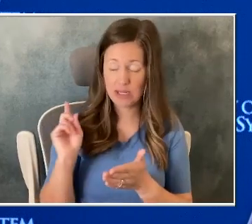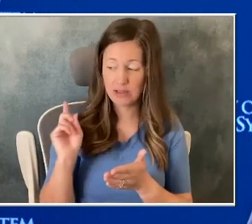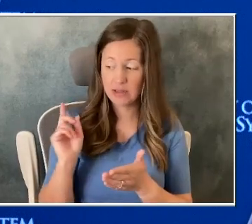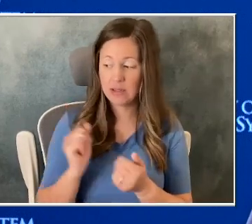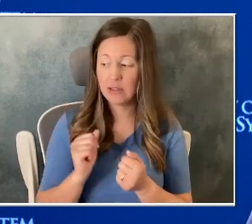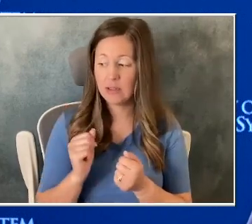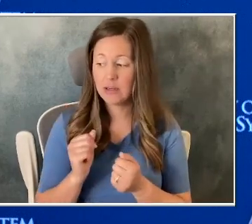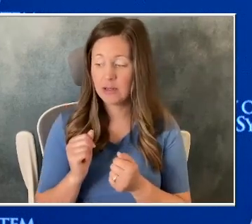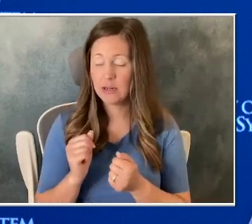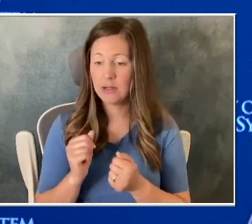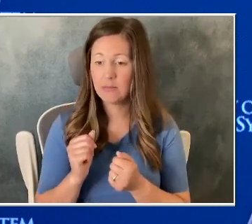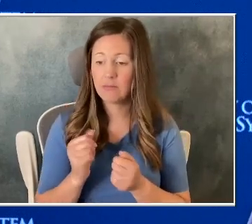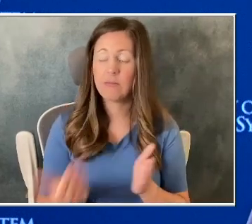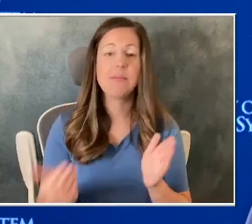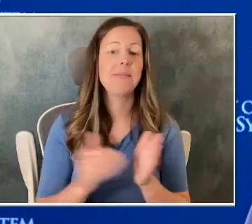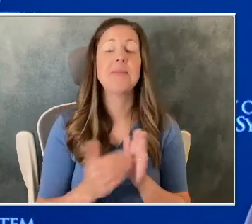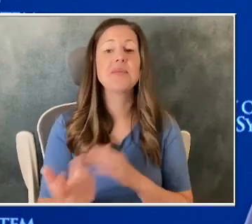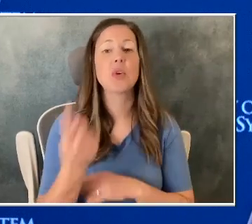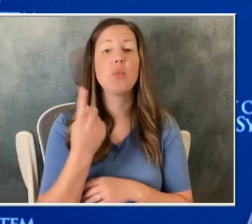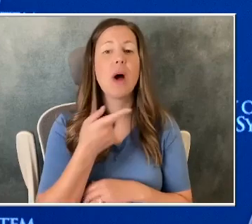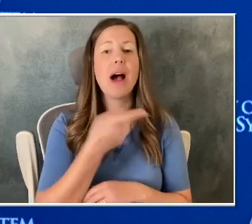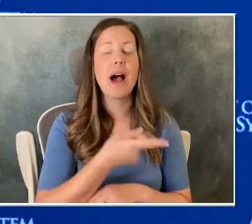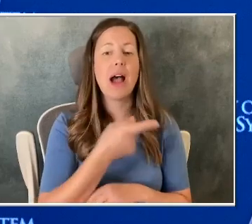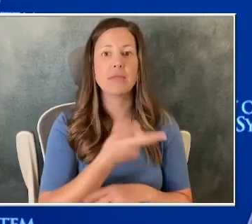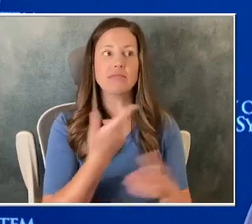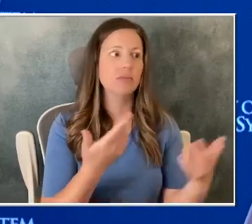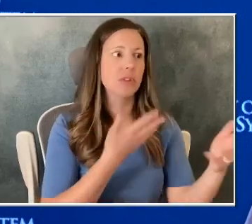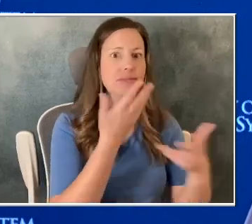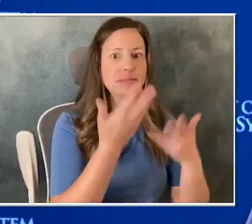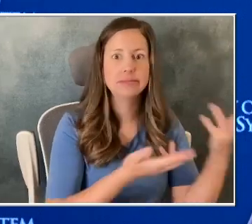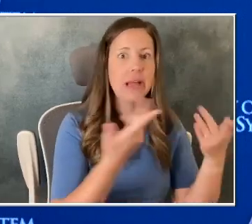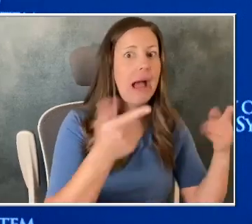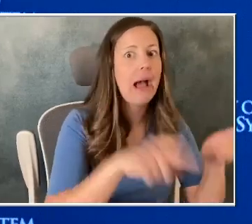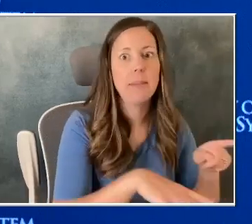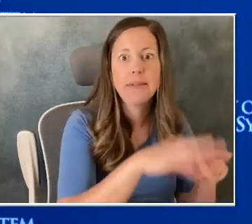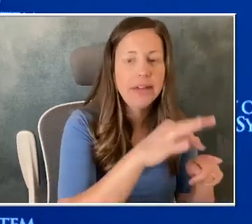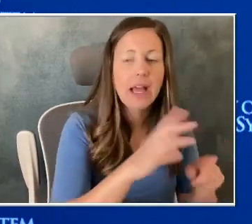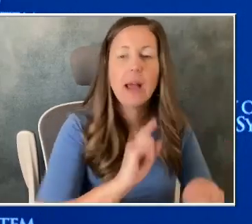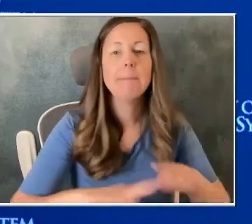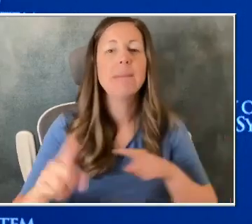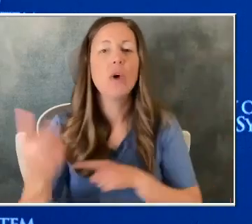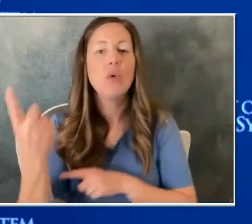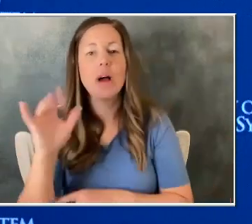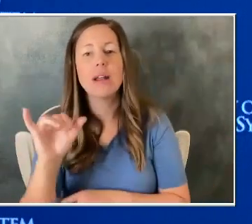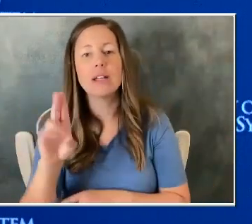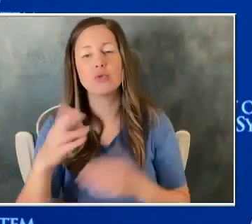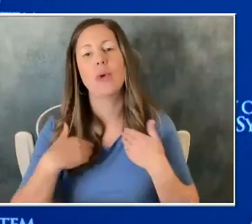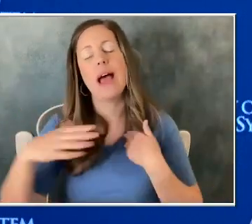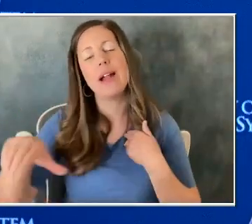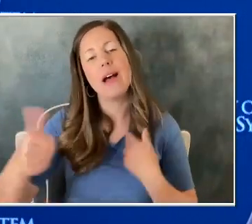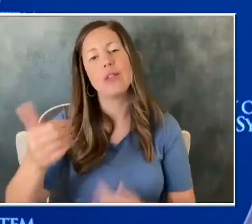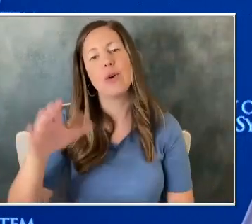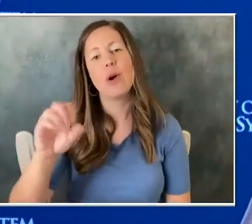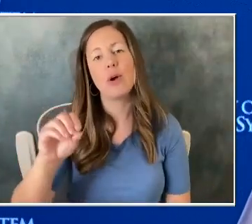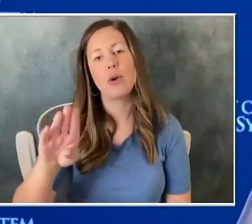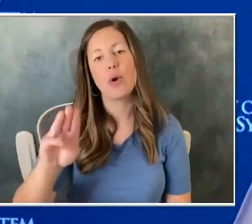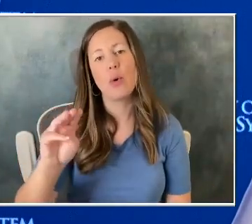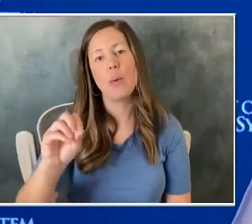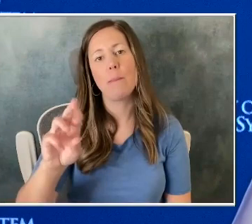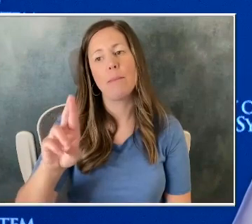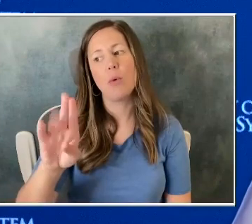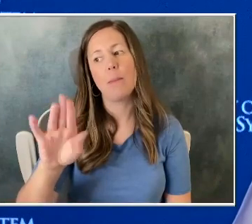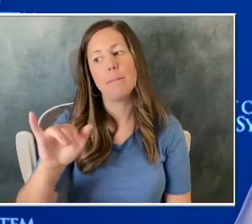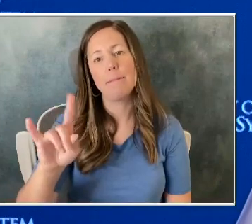Again, one of them was an incidental finding, but the one that was in the ICU had comorbidities, had age, had a couple different